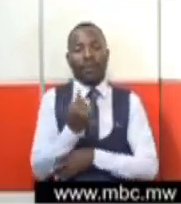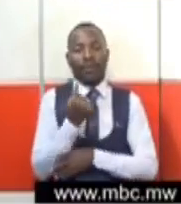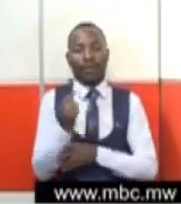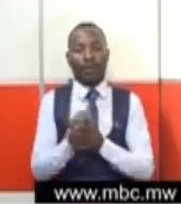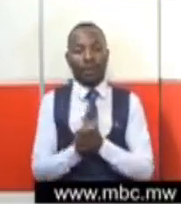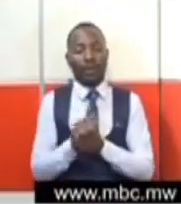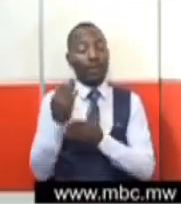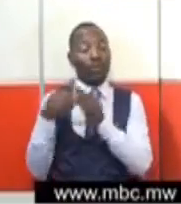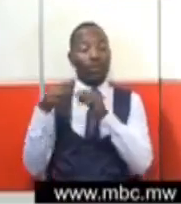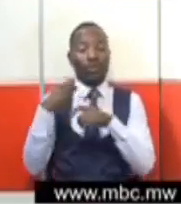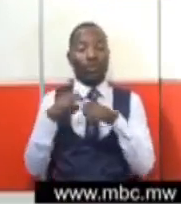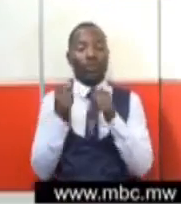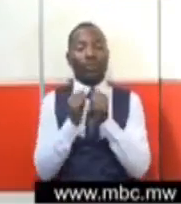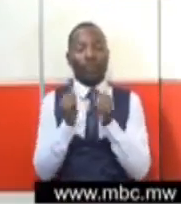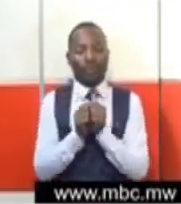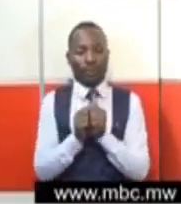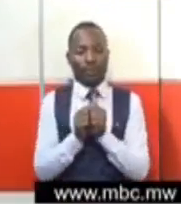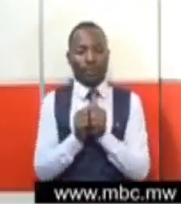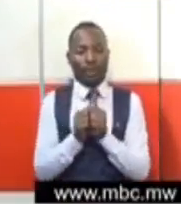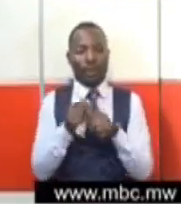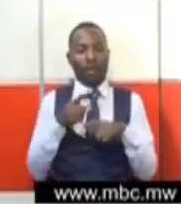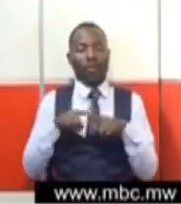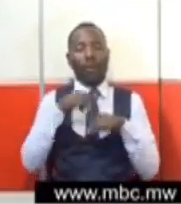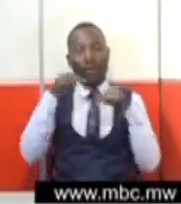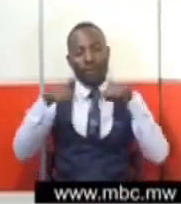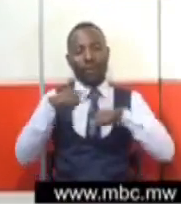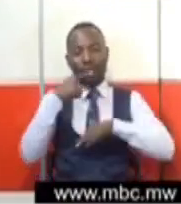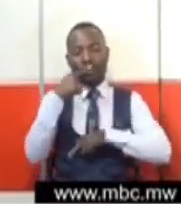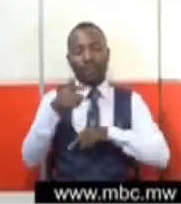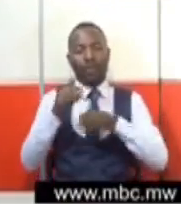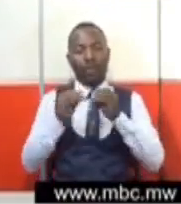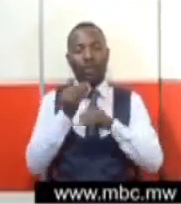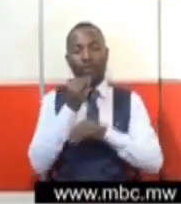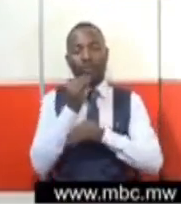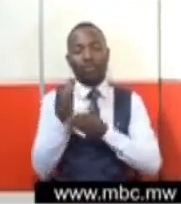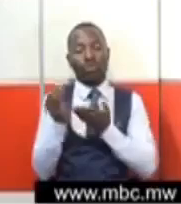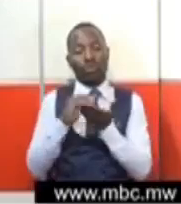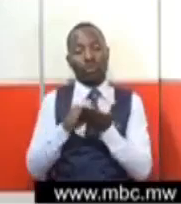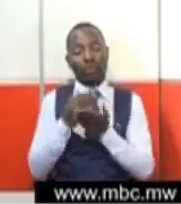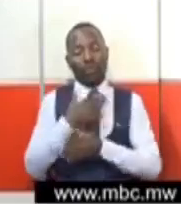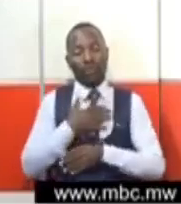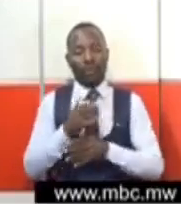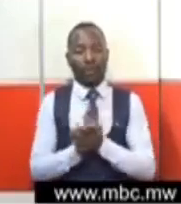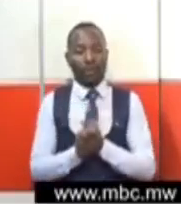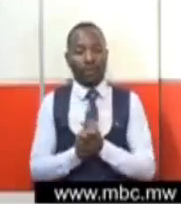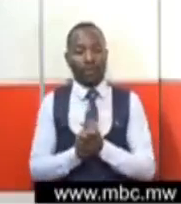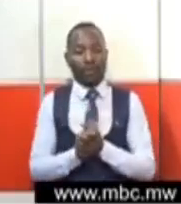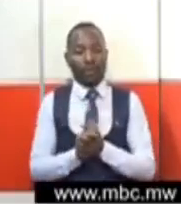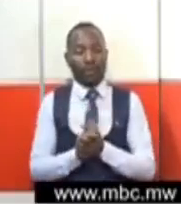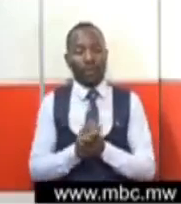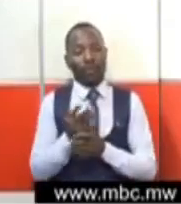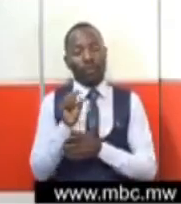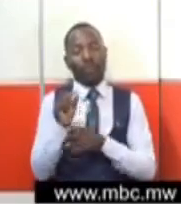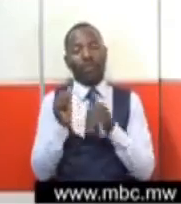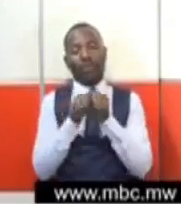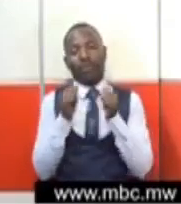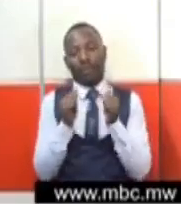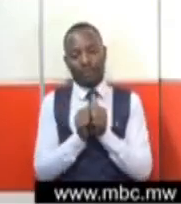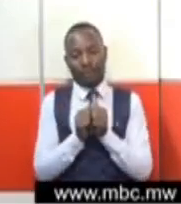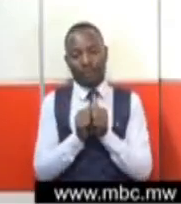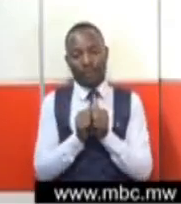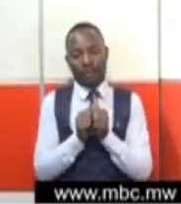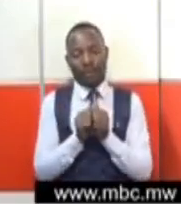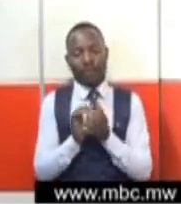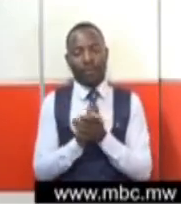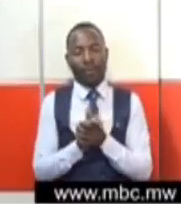which previously was impossible. But as of now, we can make supplementary feed ourselves, which is cost-effective, and in